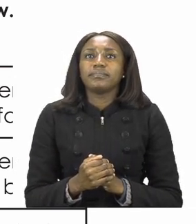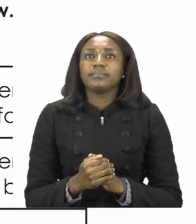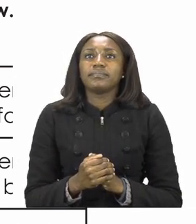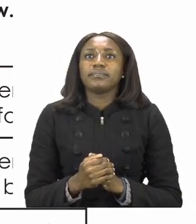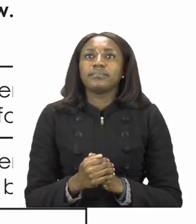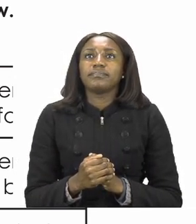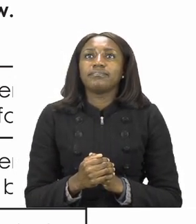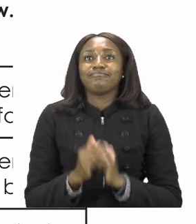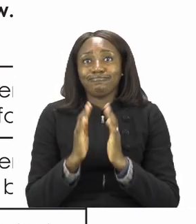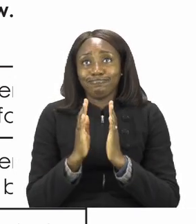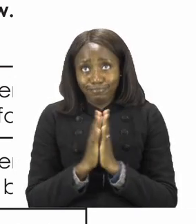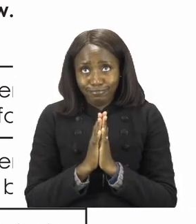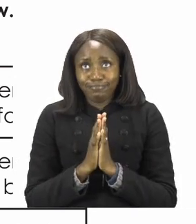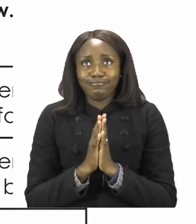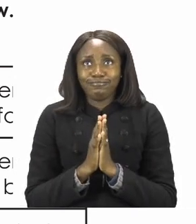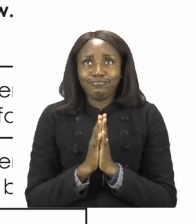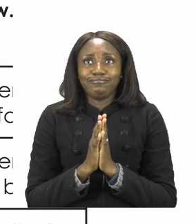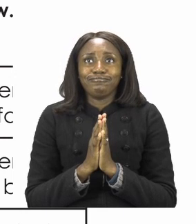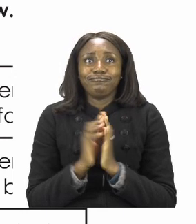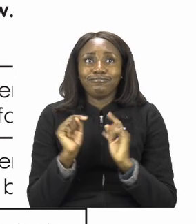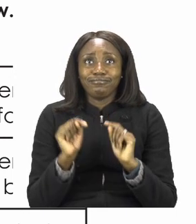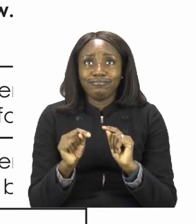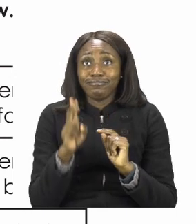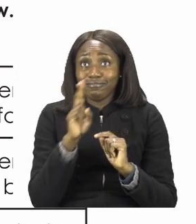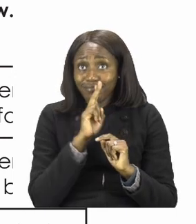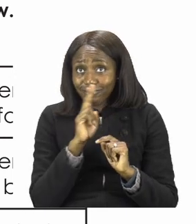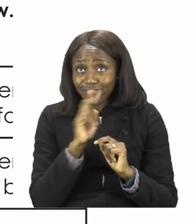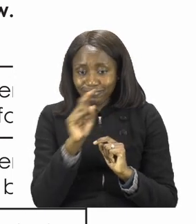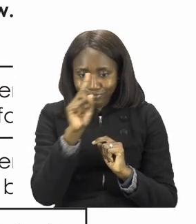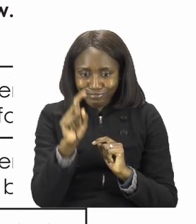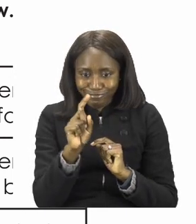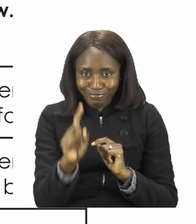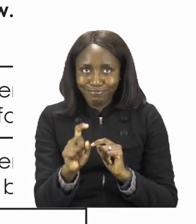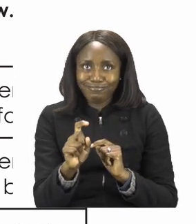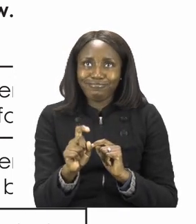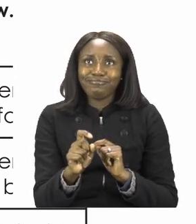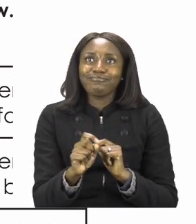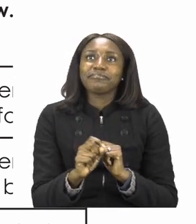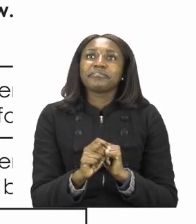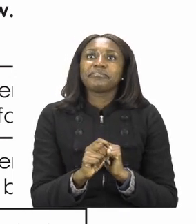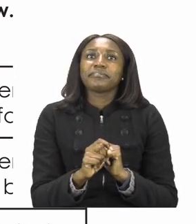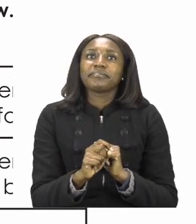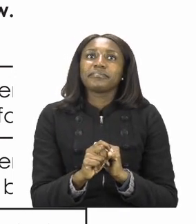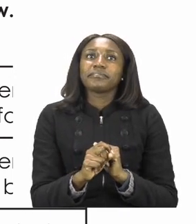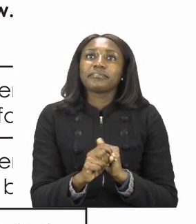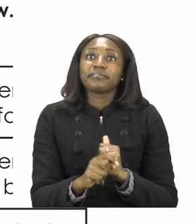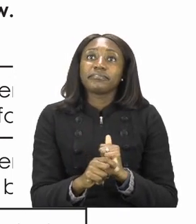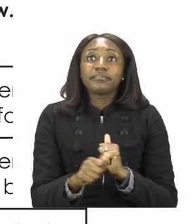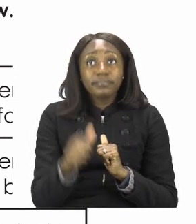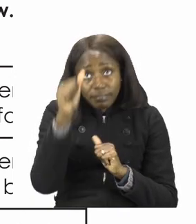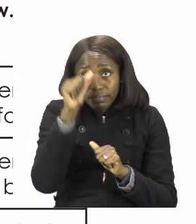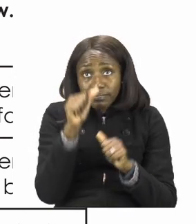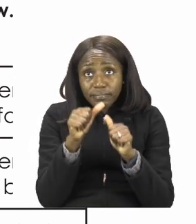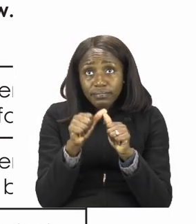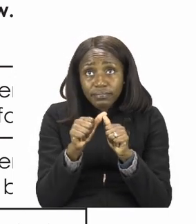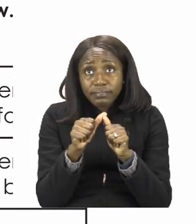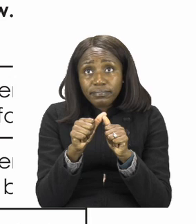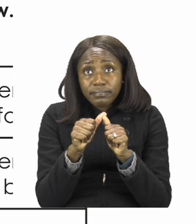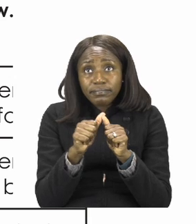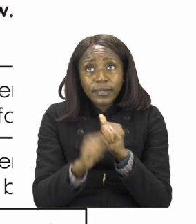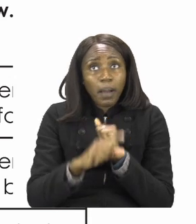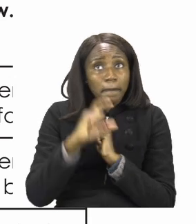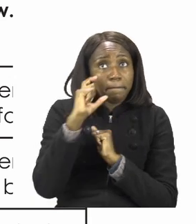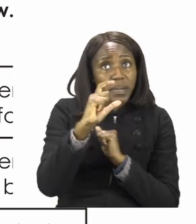So go ahead, boys and girls, and answer your questions. When you're making your sentences, please don't forget your